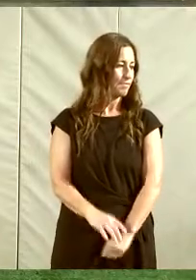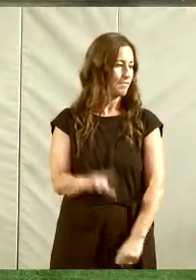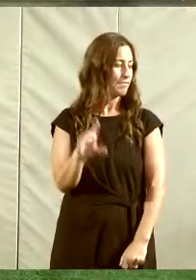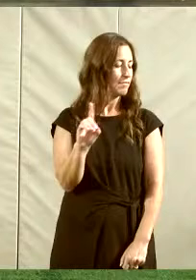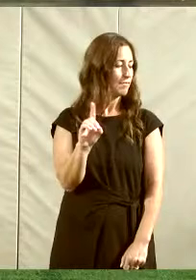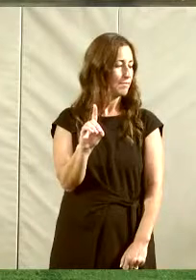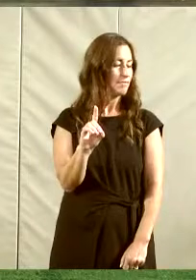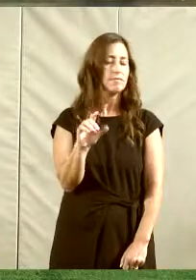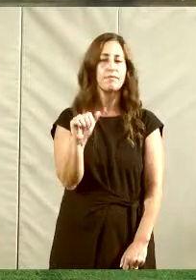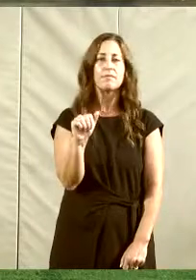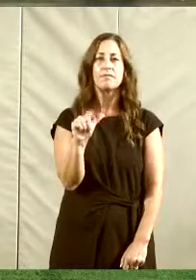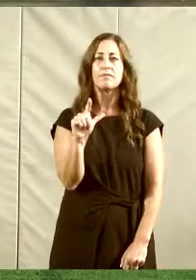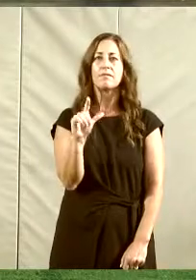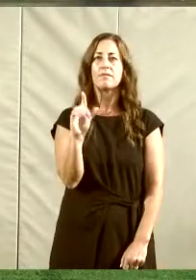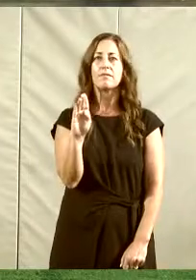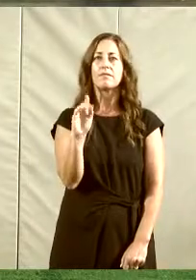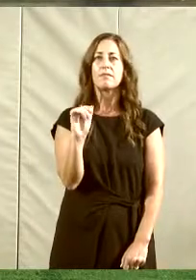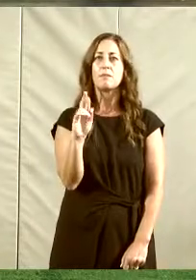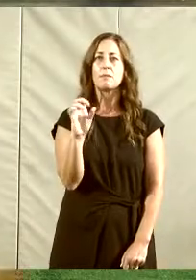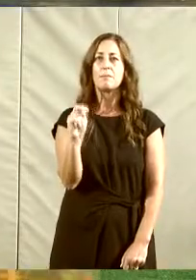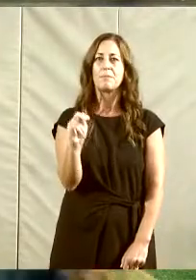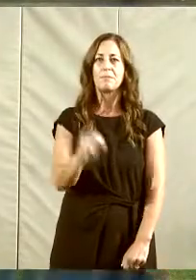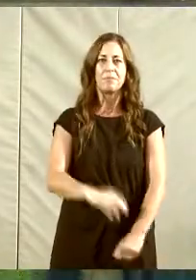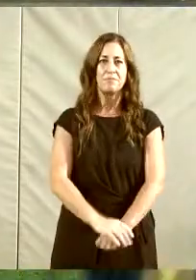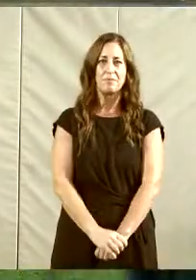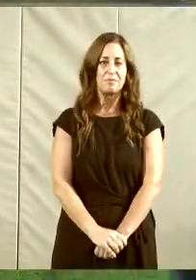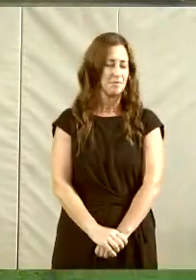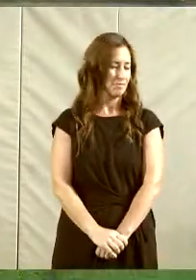Daisy Natalie Albarran.